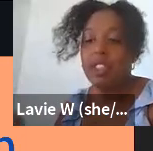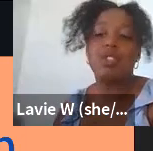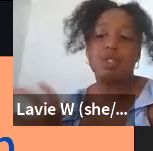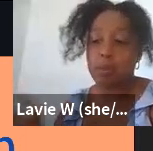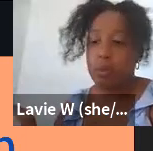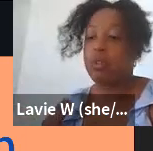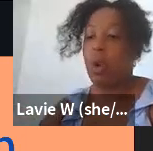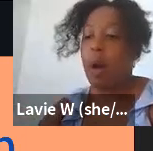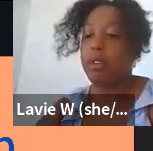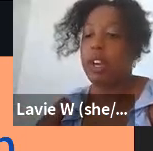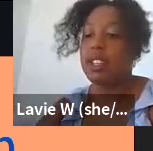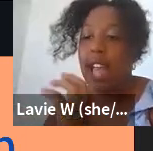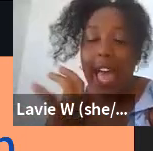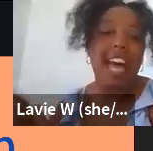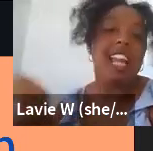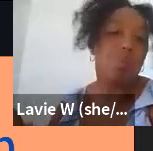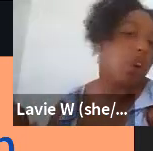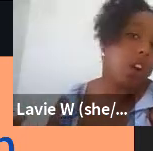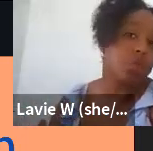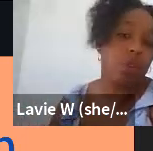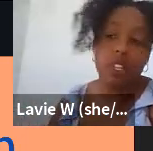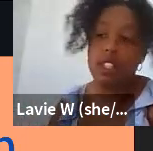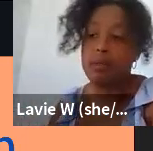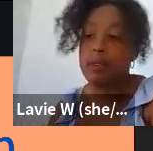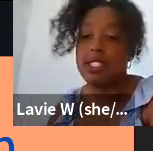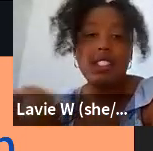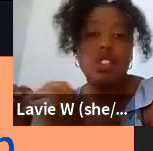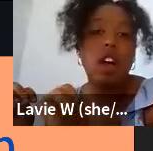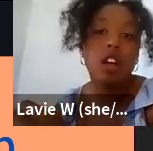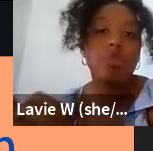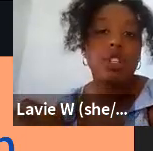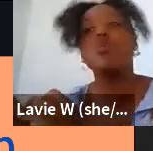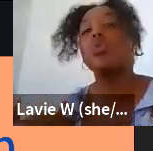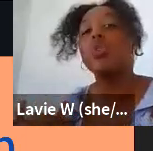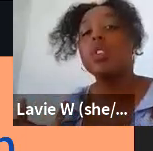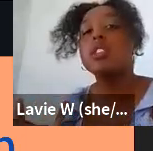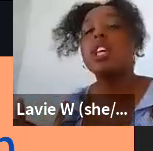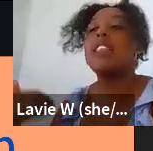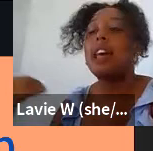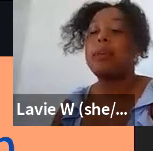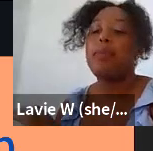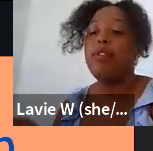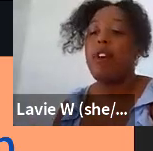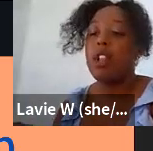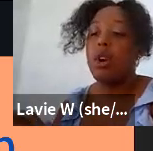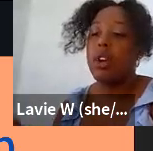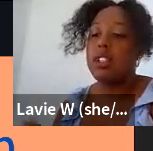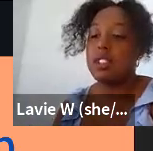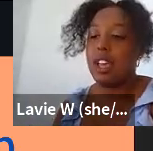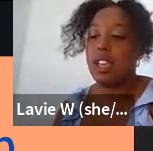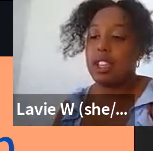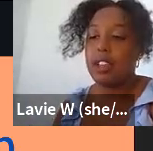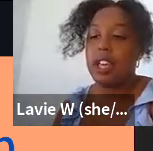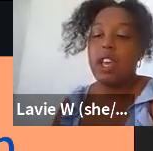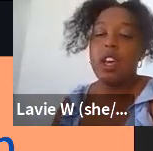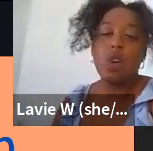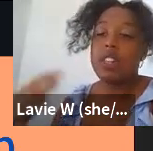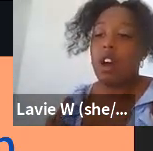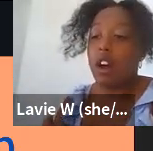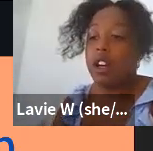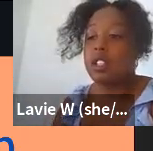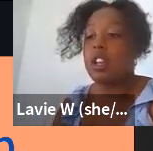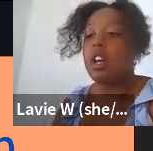way things are supposed to operate. And that is what cultural racism is. These are the unwritten rules that people follow in society.